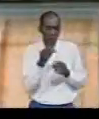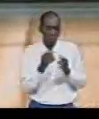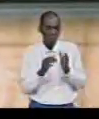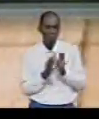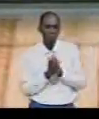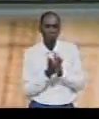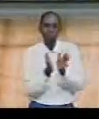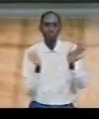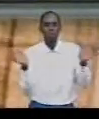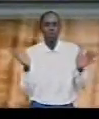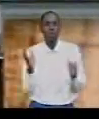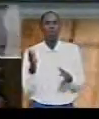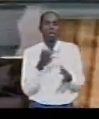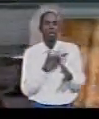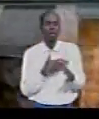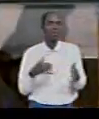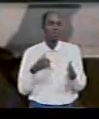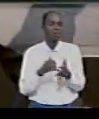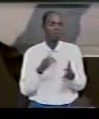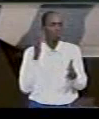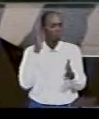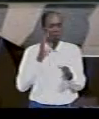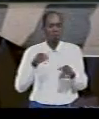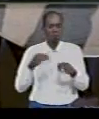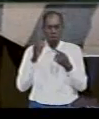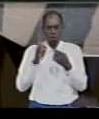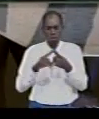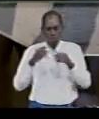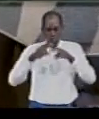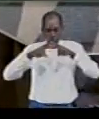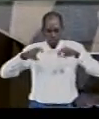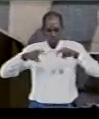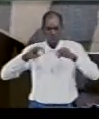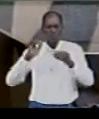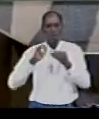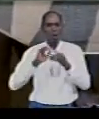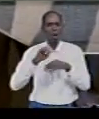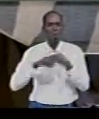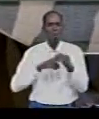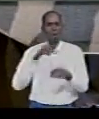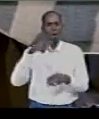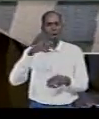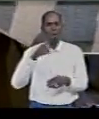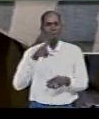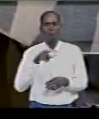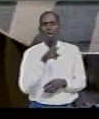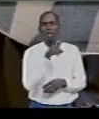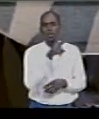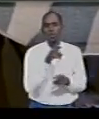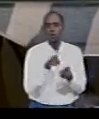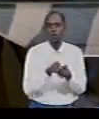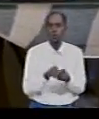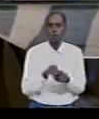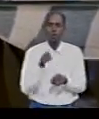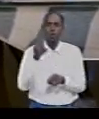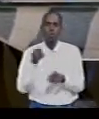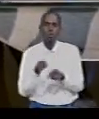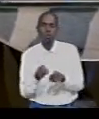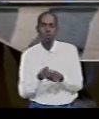the history of Paul, and you could have brought something new to you too, you too. Look at what